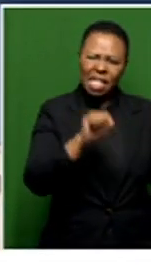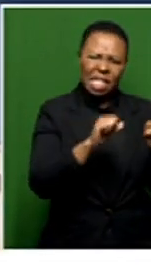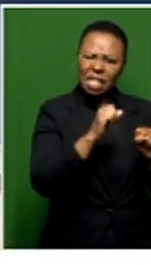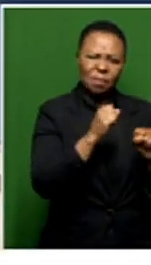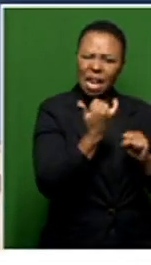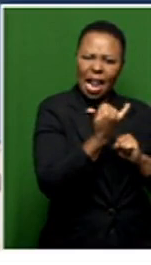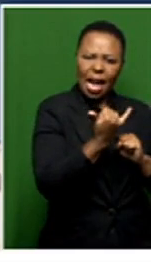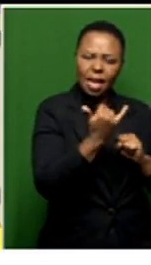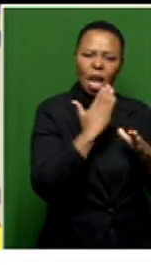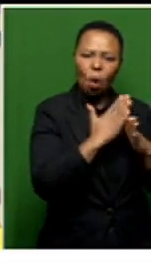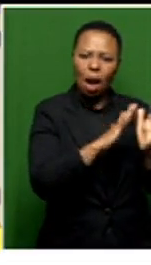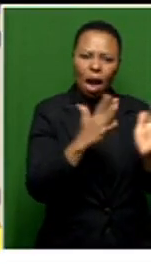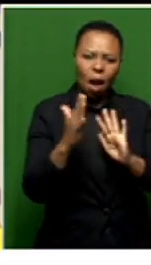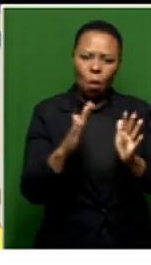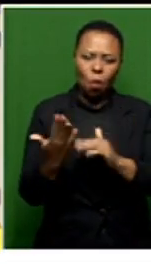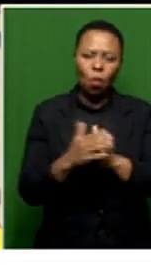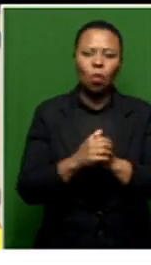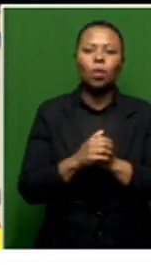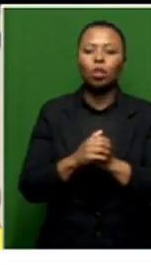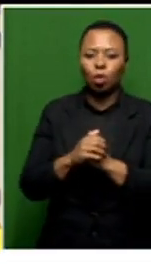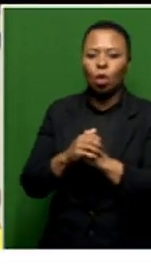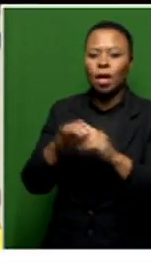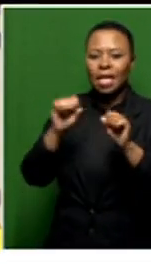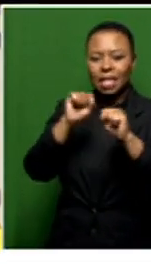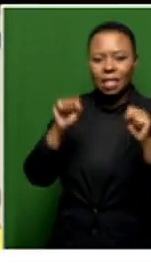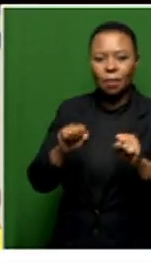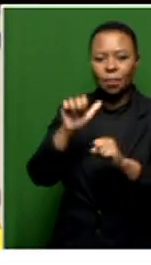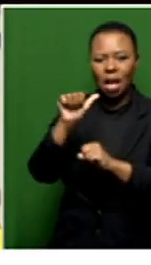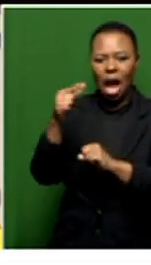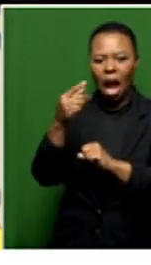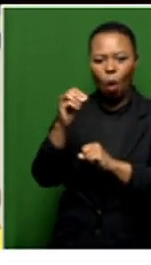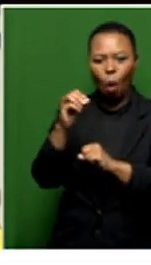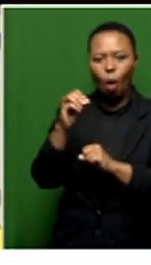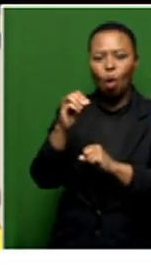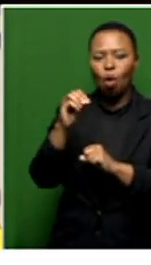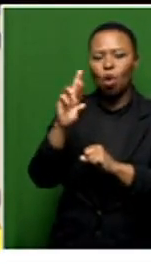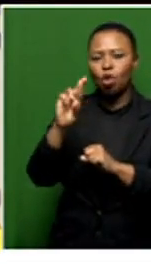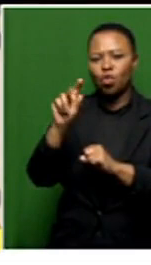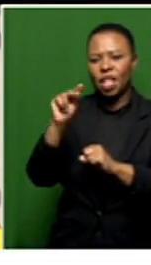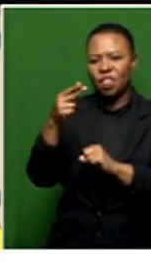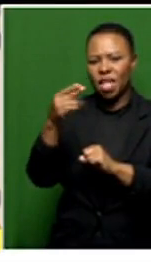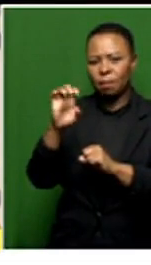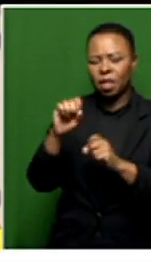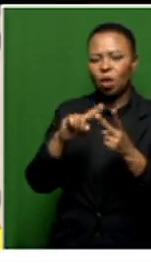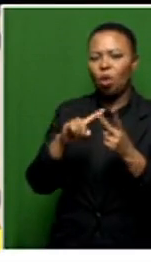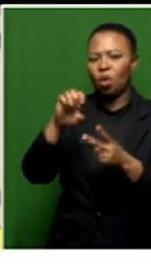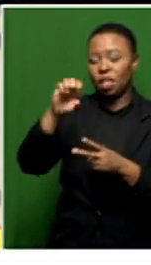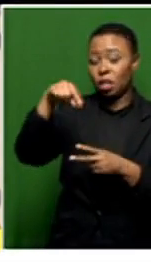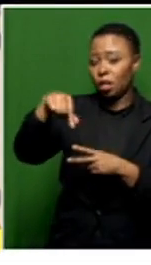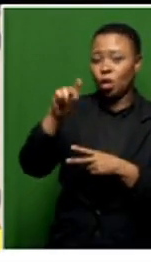are they going to work? So these systems are algorithms or equations, if one could call it